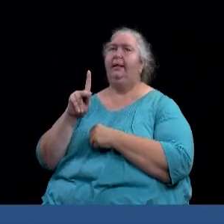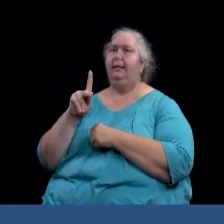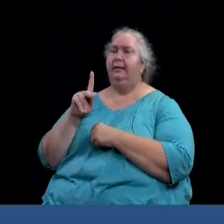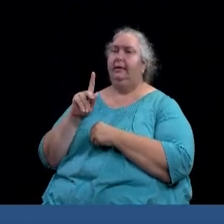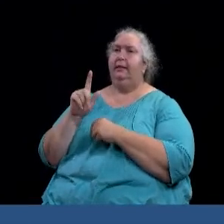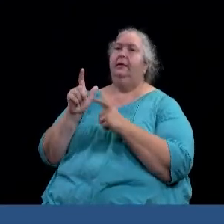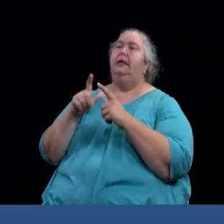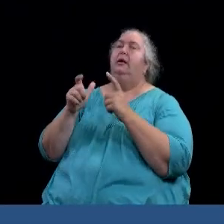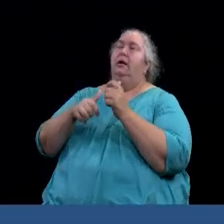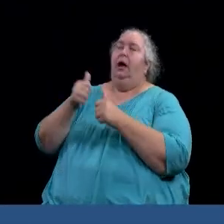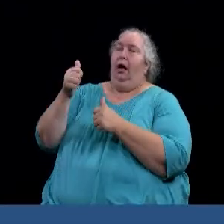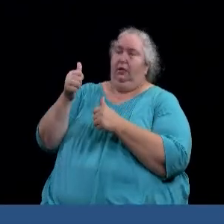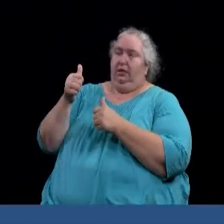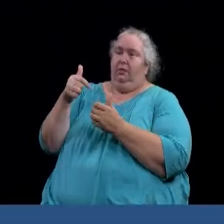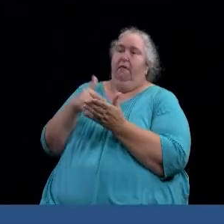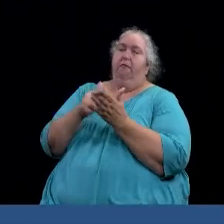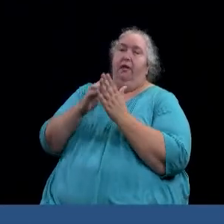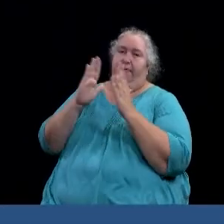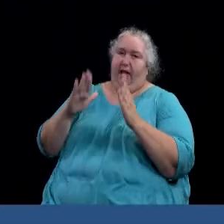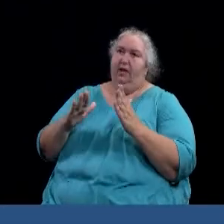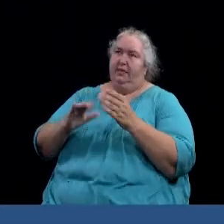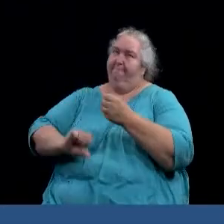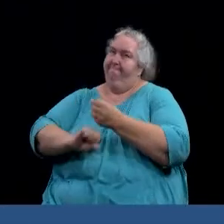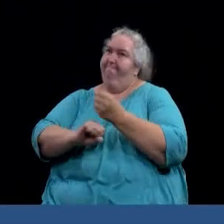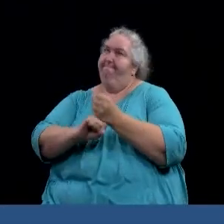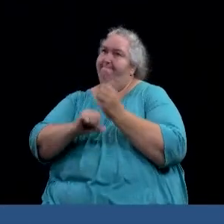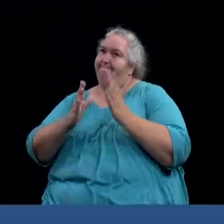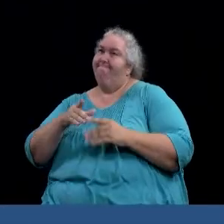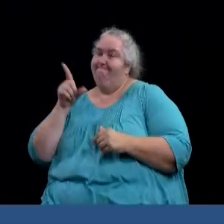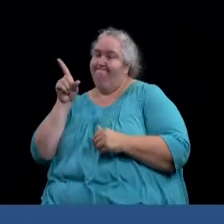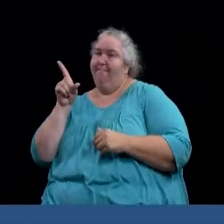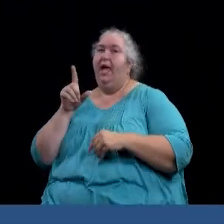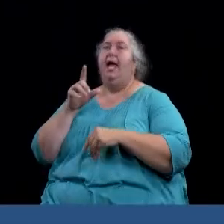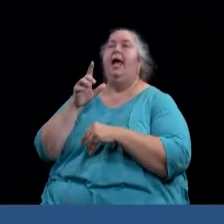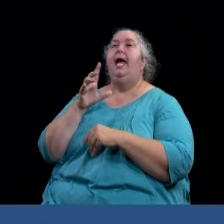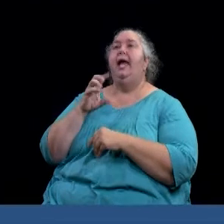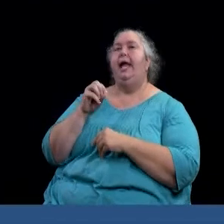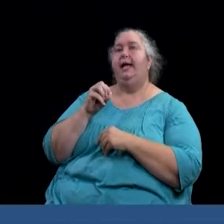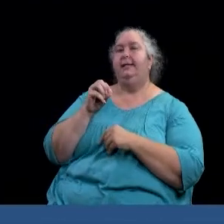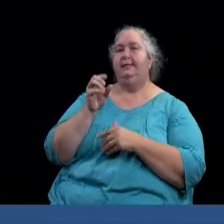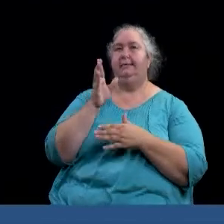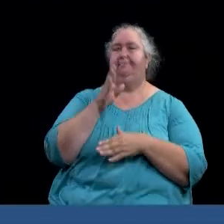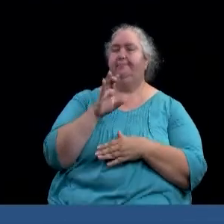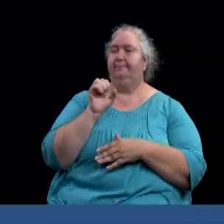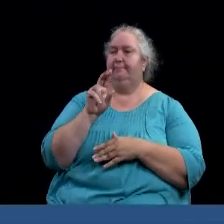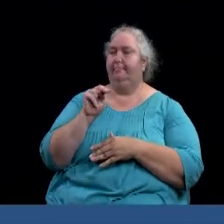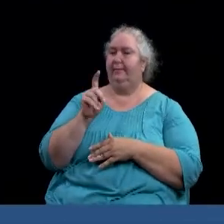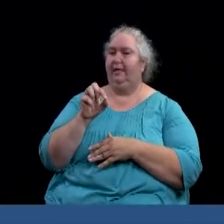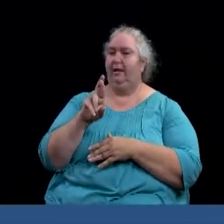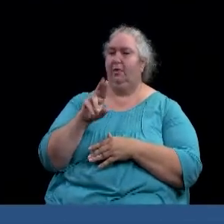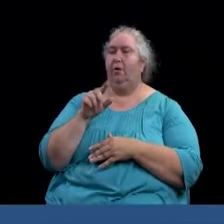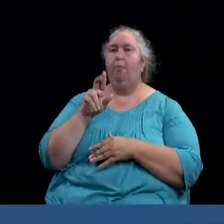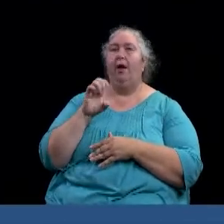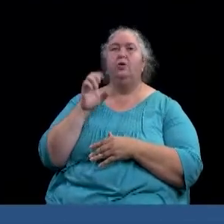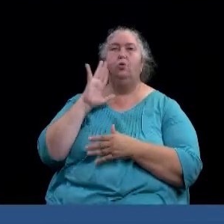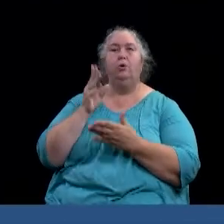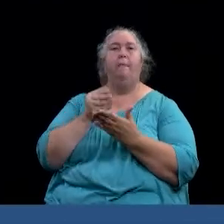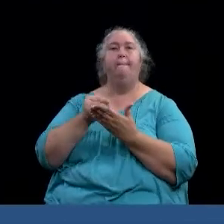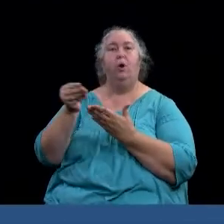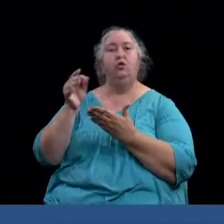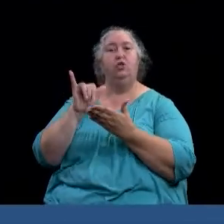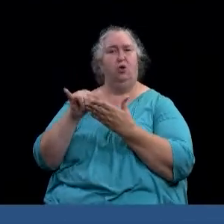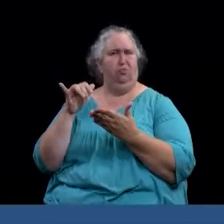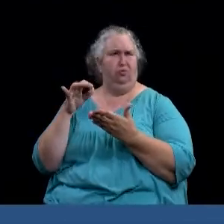our field. And then Enterprise is going to be purchasing those credits. And our partnership